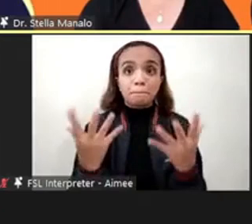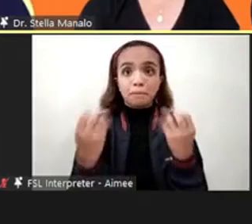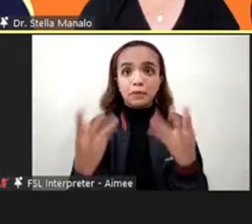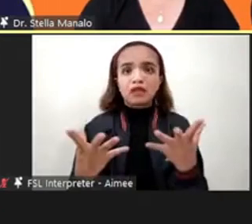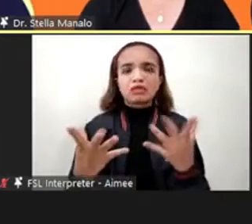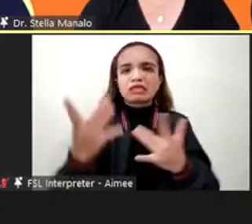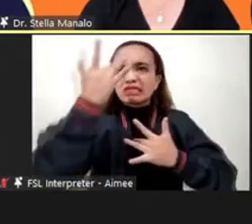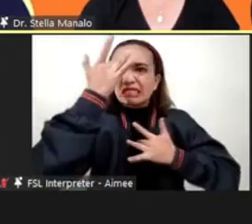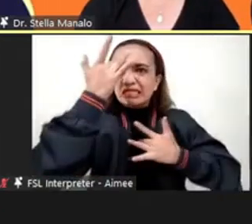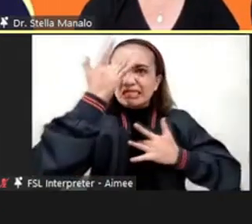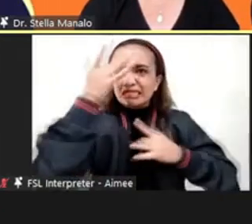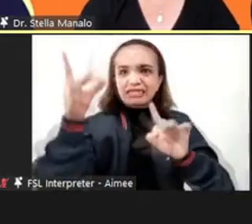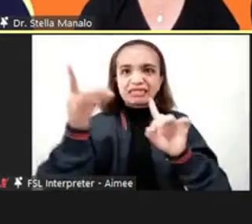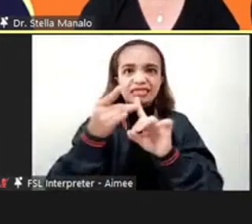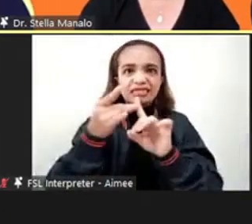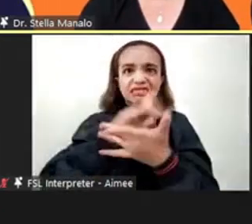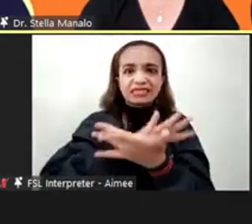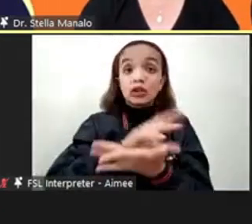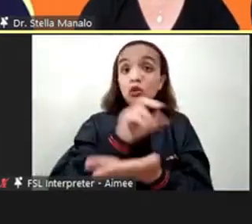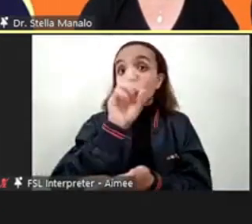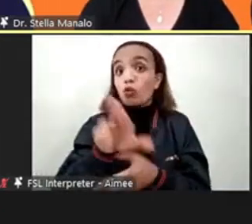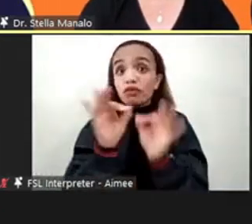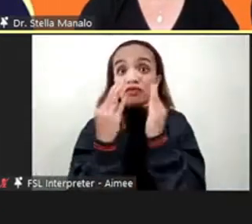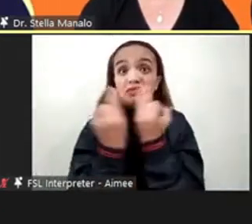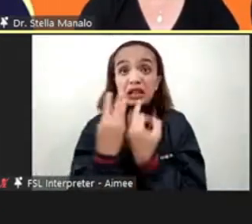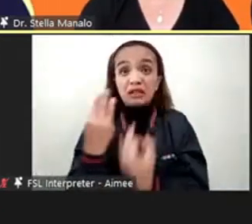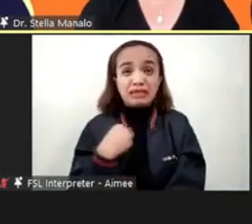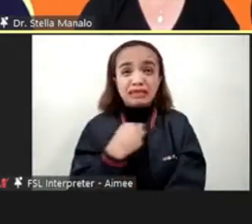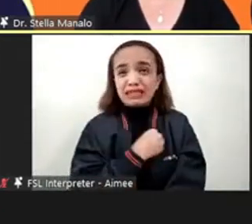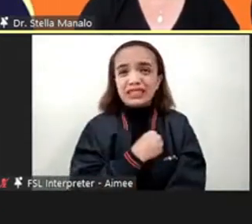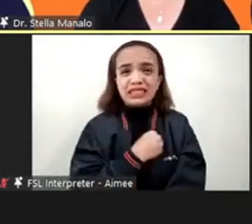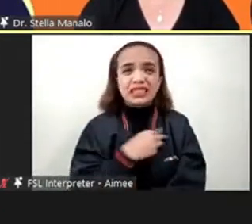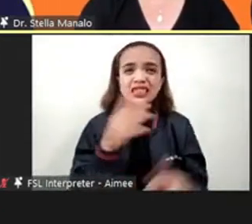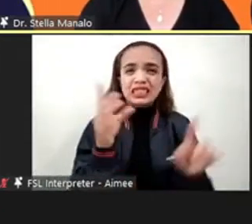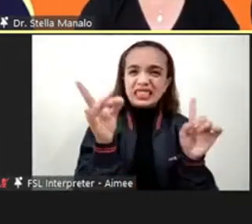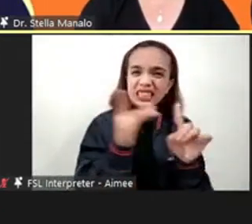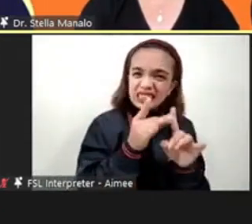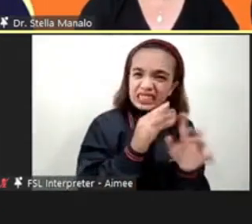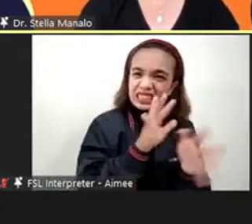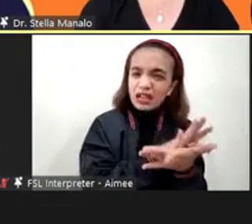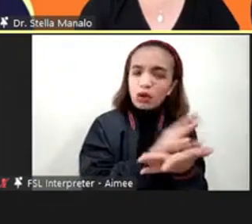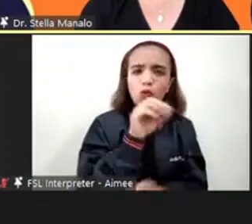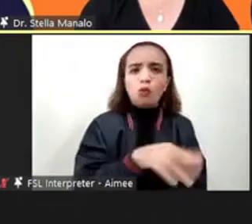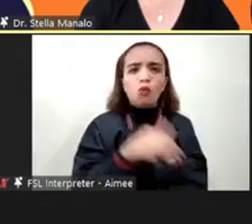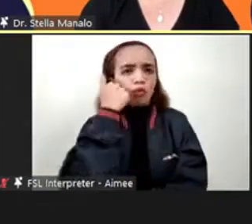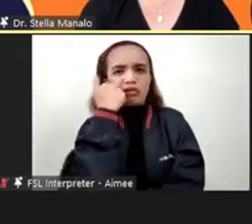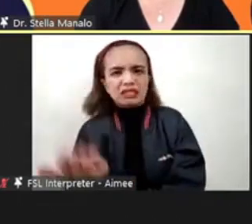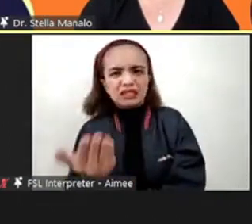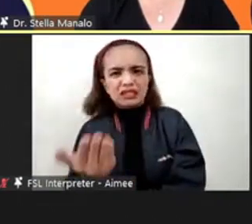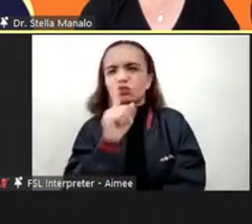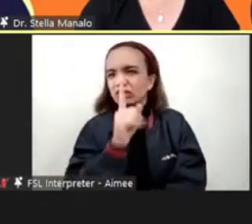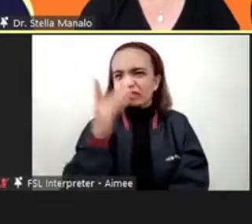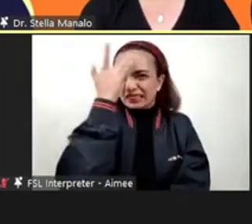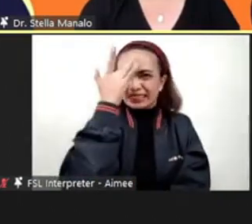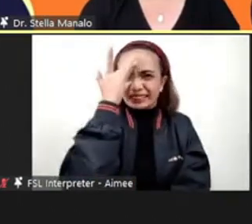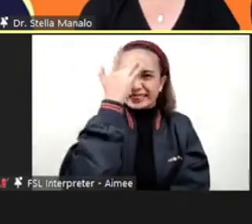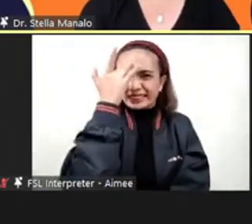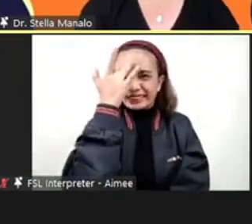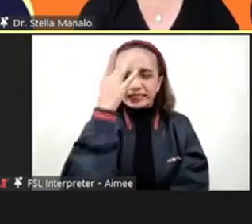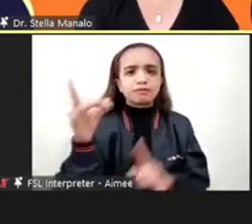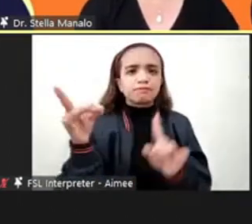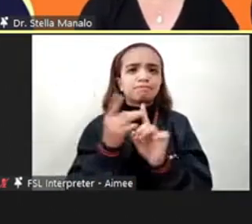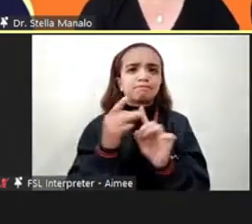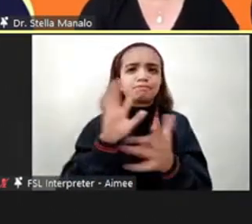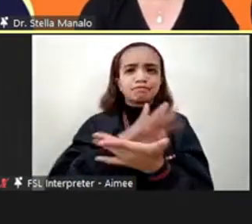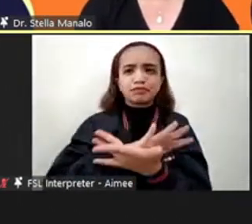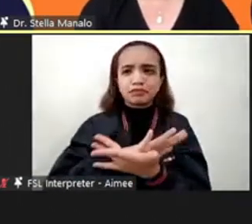had family members getting very sick or dying from it. So it's very traumatic to get COVID. And even if